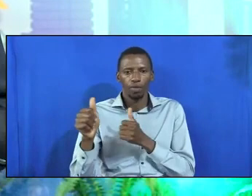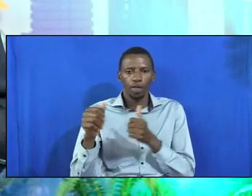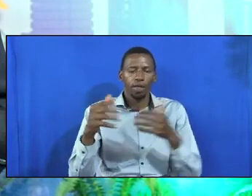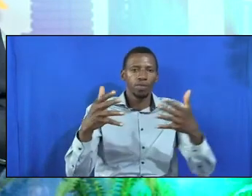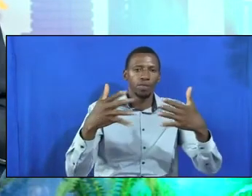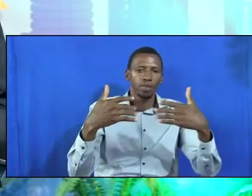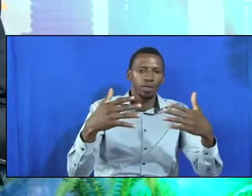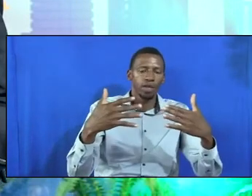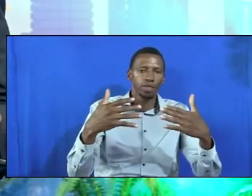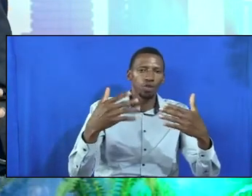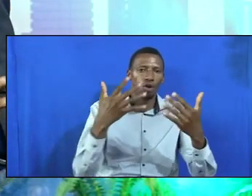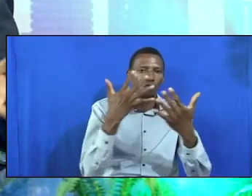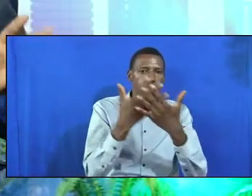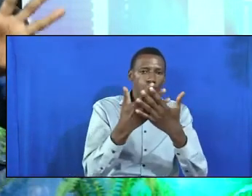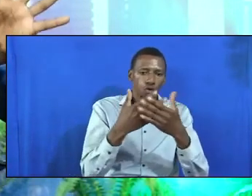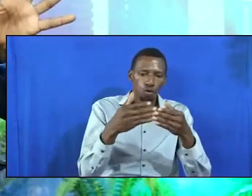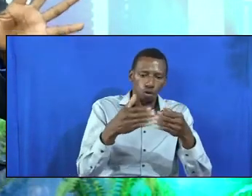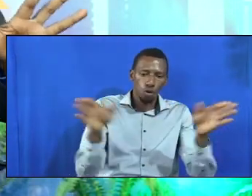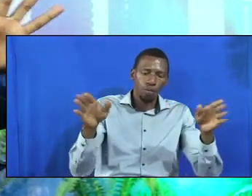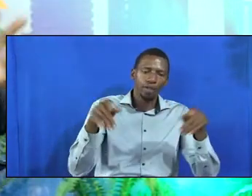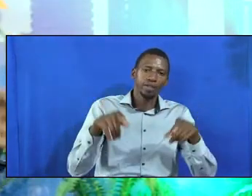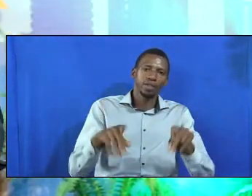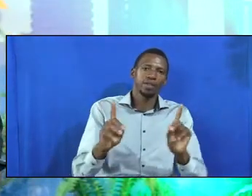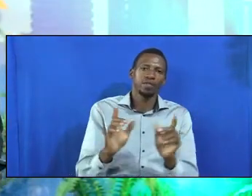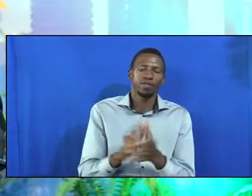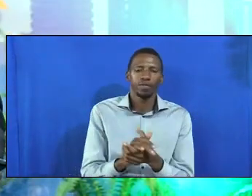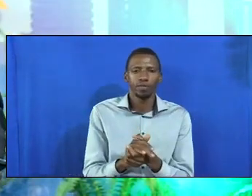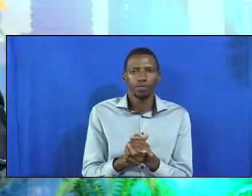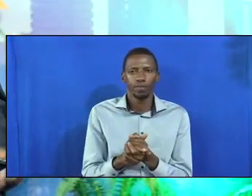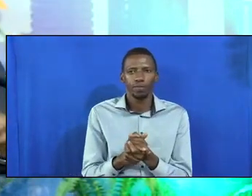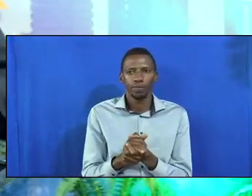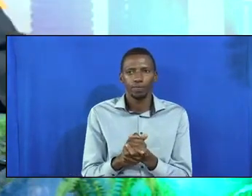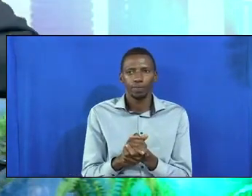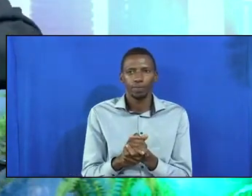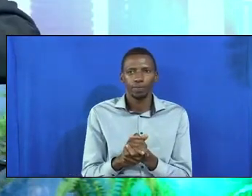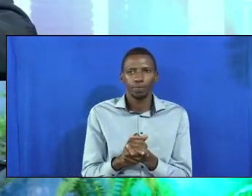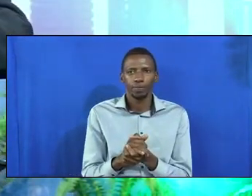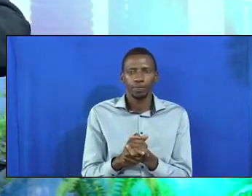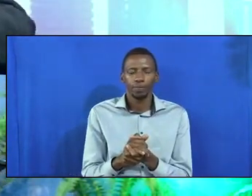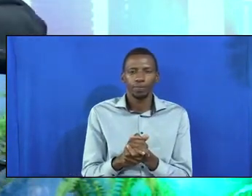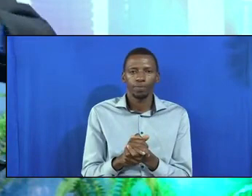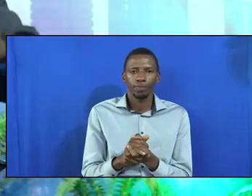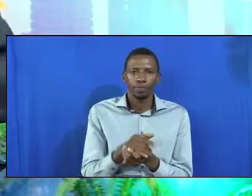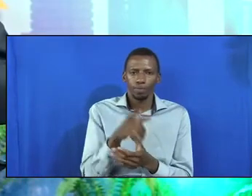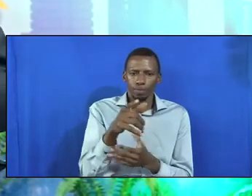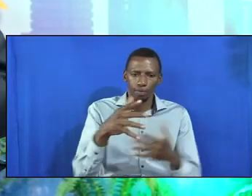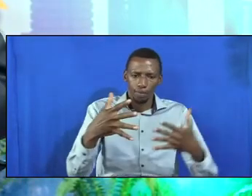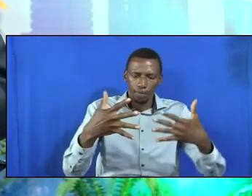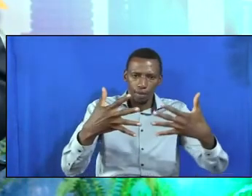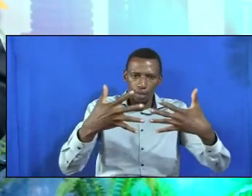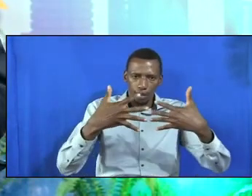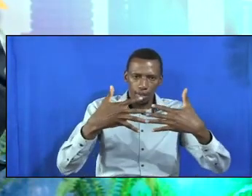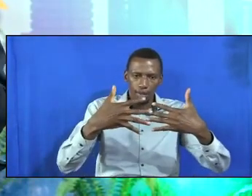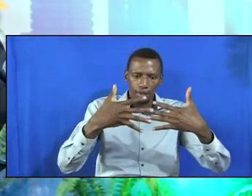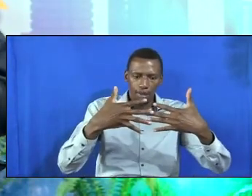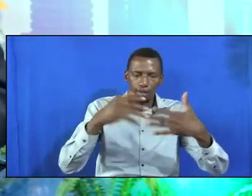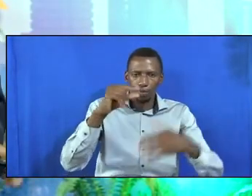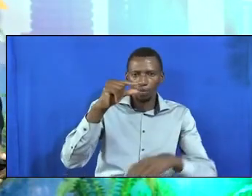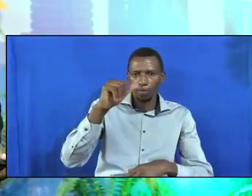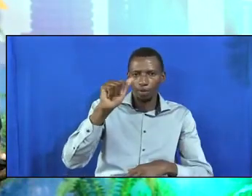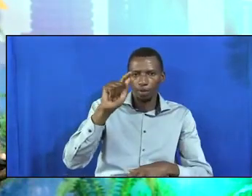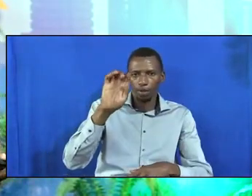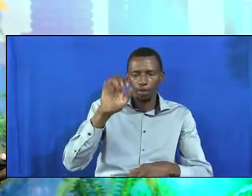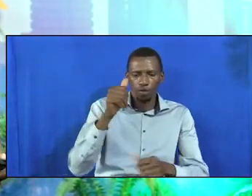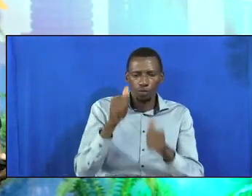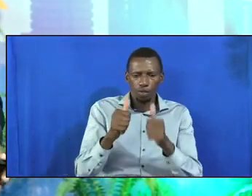itself. So again, miracles resume. The gates that were so securely